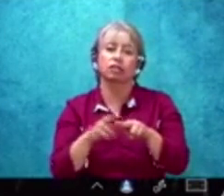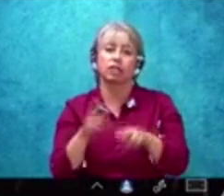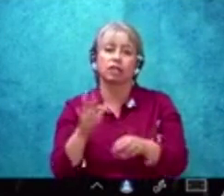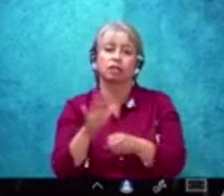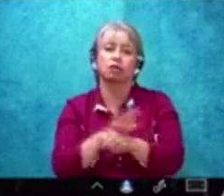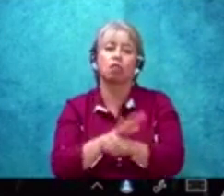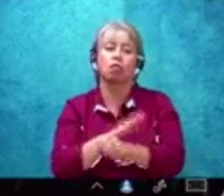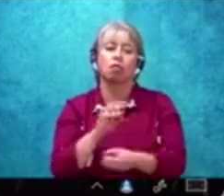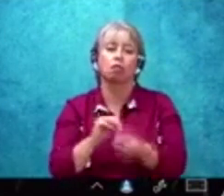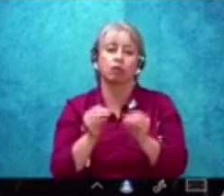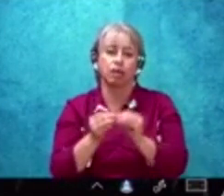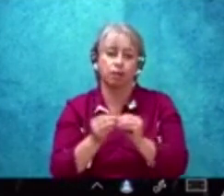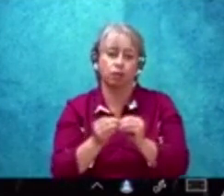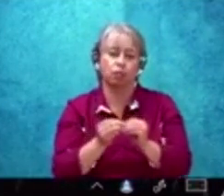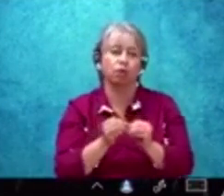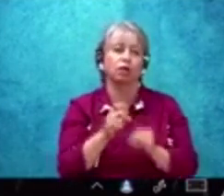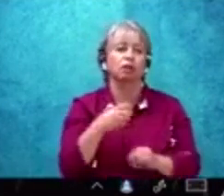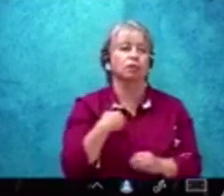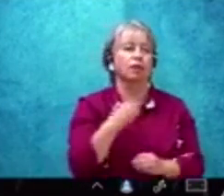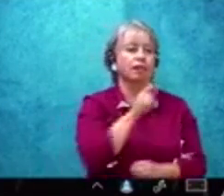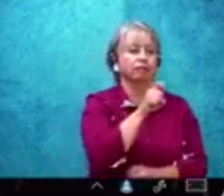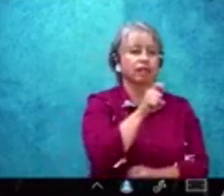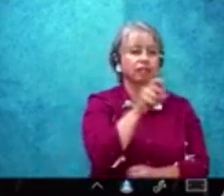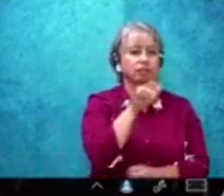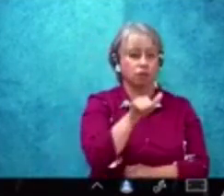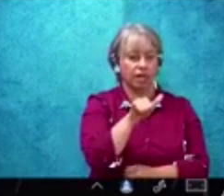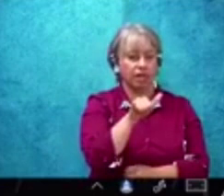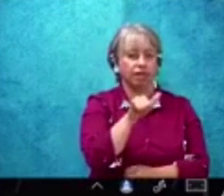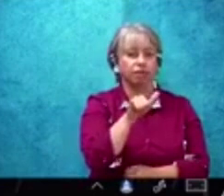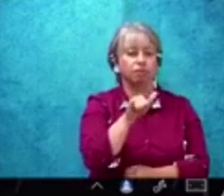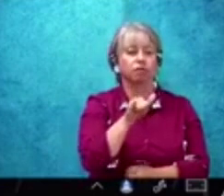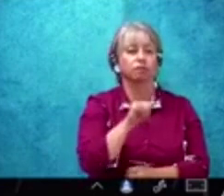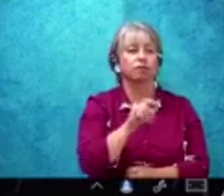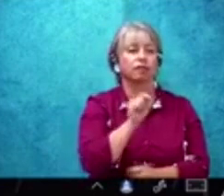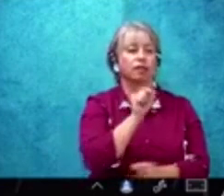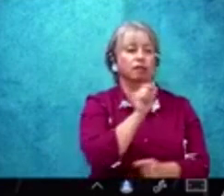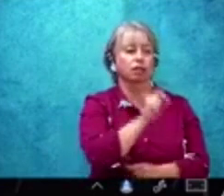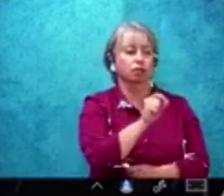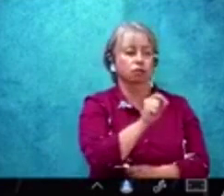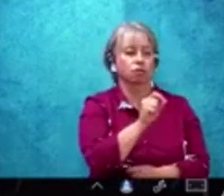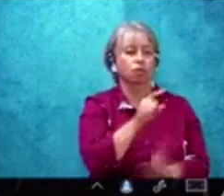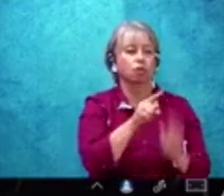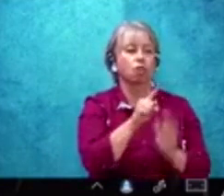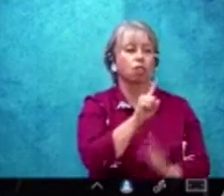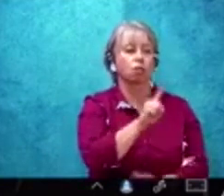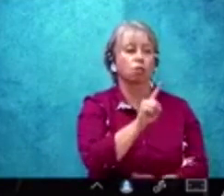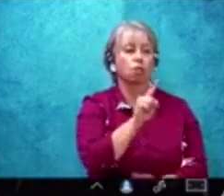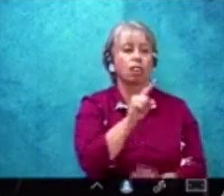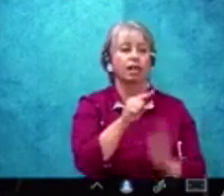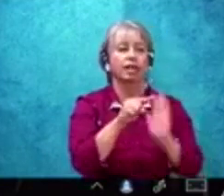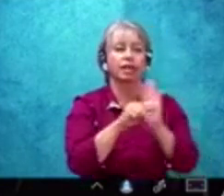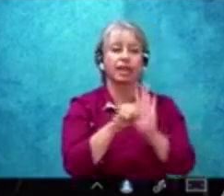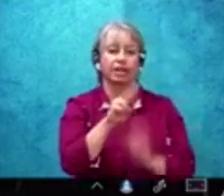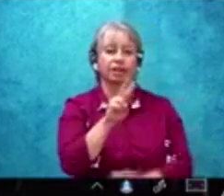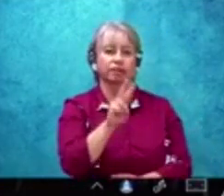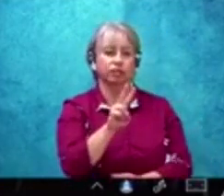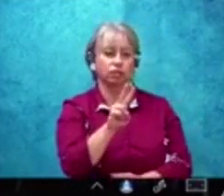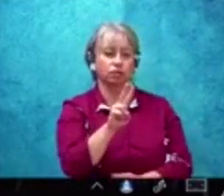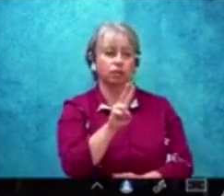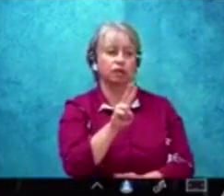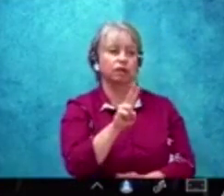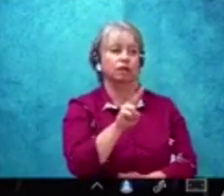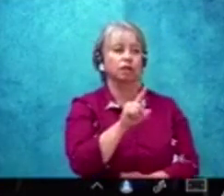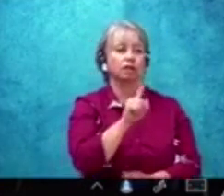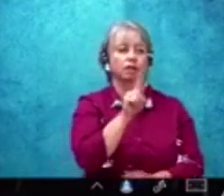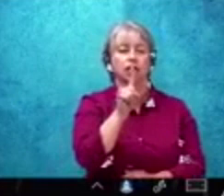or coordinate points, on the quadrant plane. The first one here, 1, negative 2, that's 1 in the positive